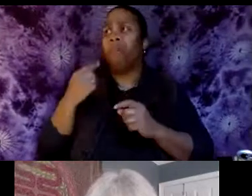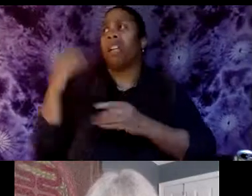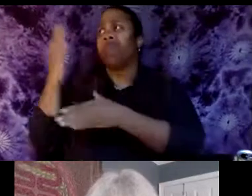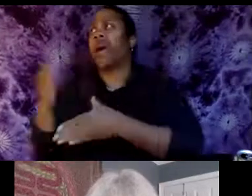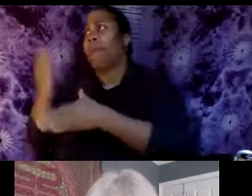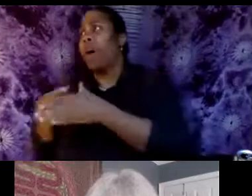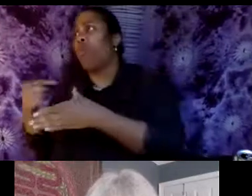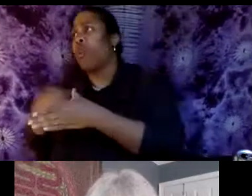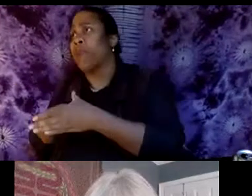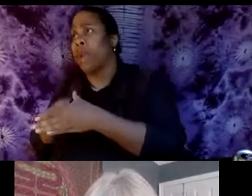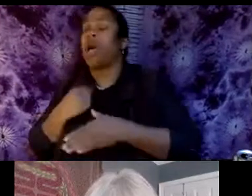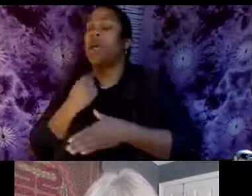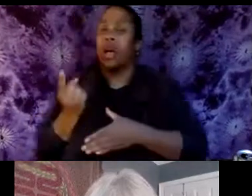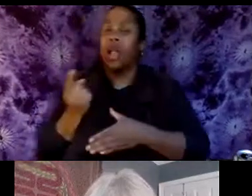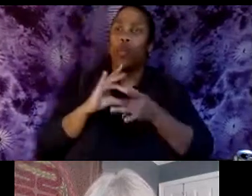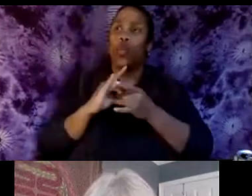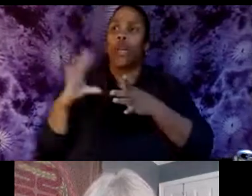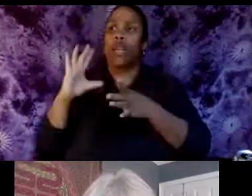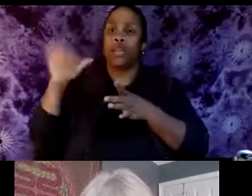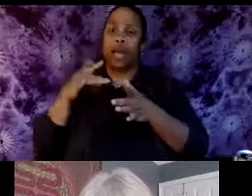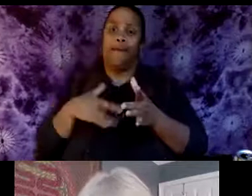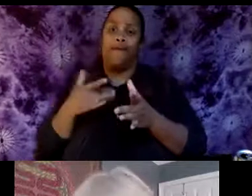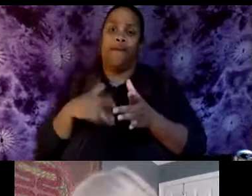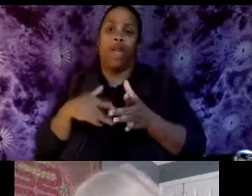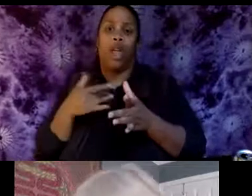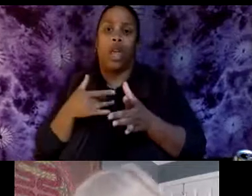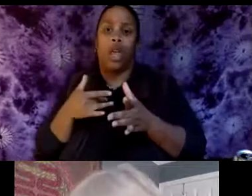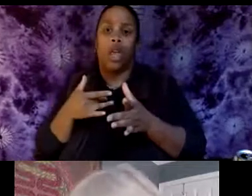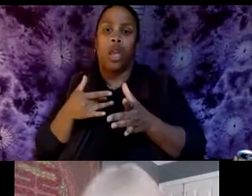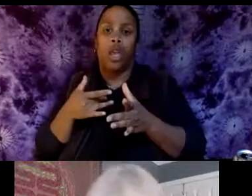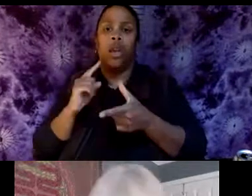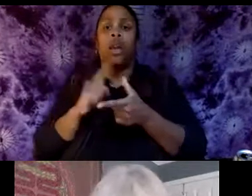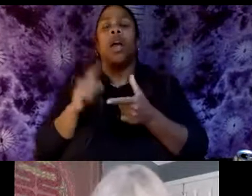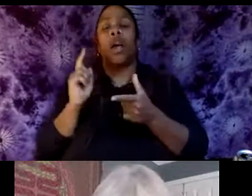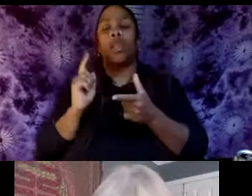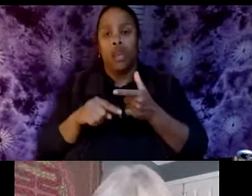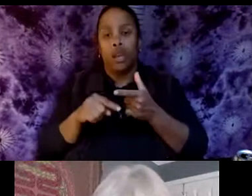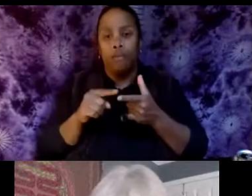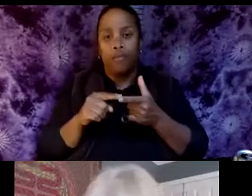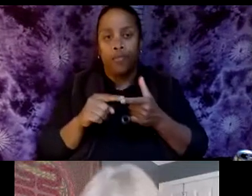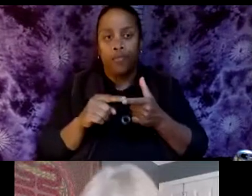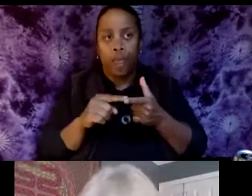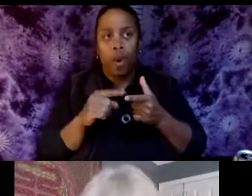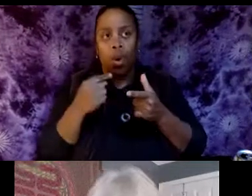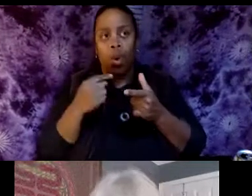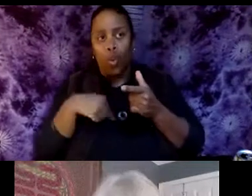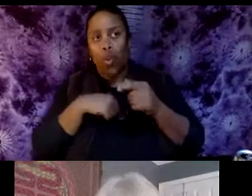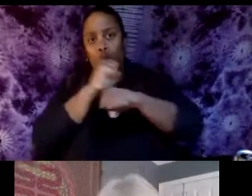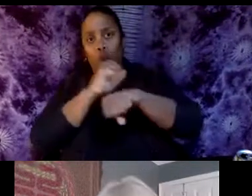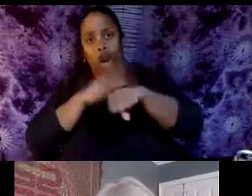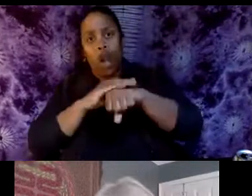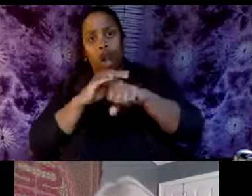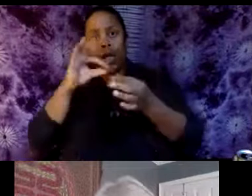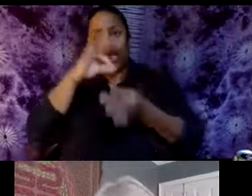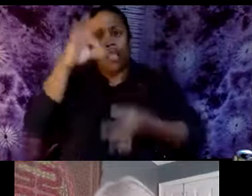release that feeling. And then I do something called court of atonement, which we actually can work things out on a spiritual plane, and things can